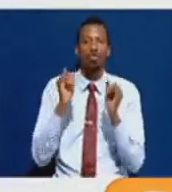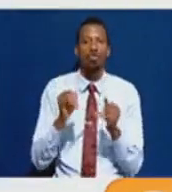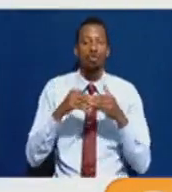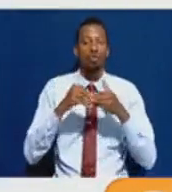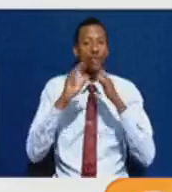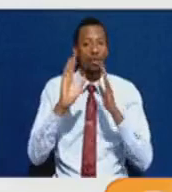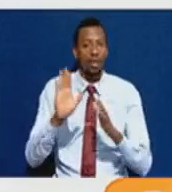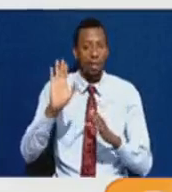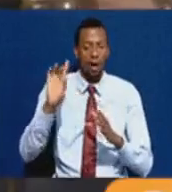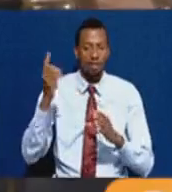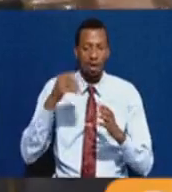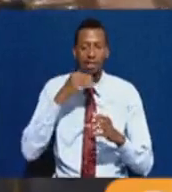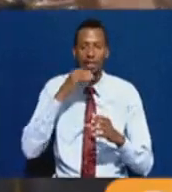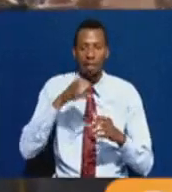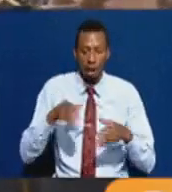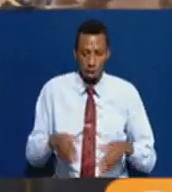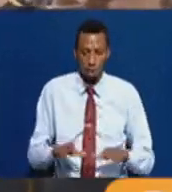then Prince Charles.